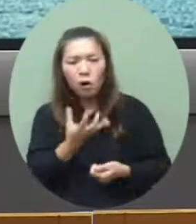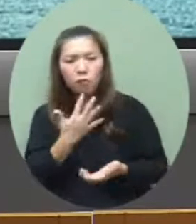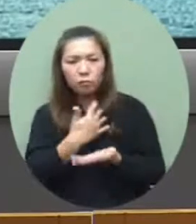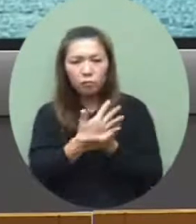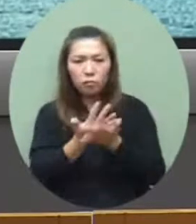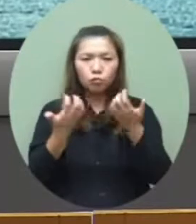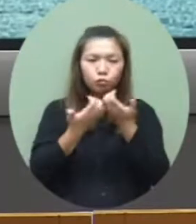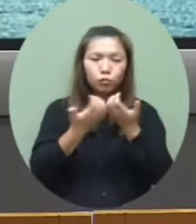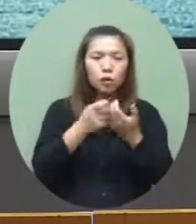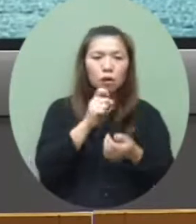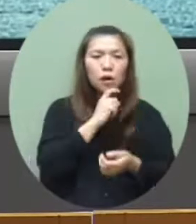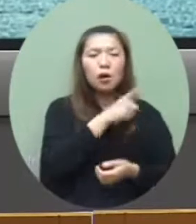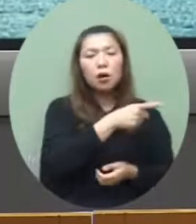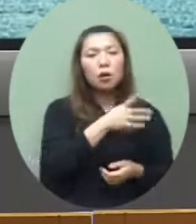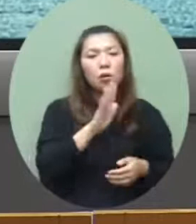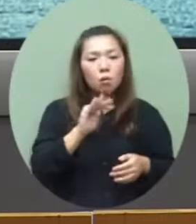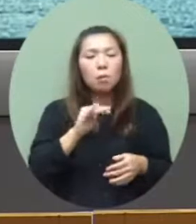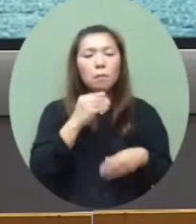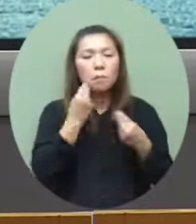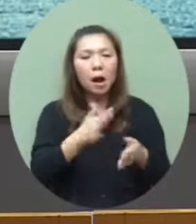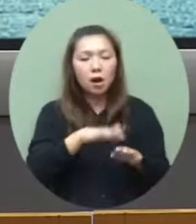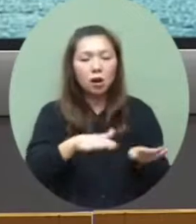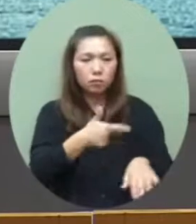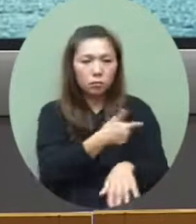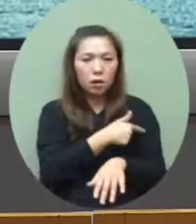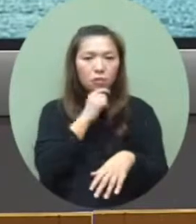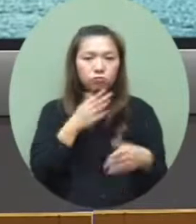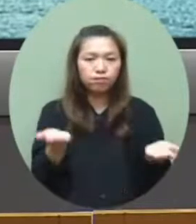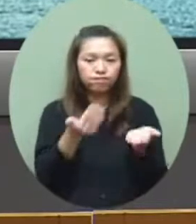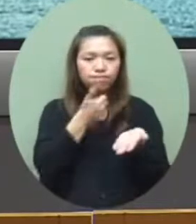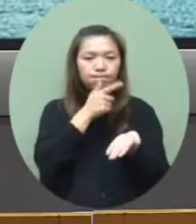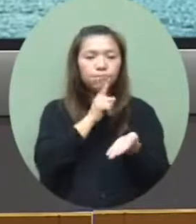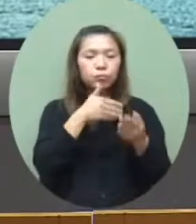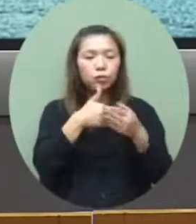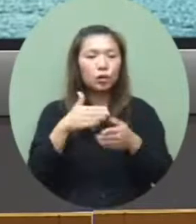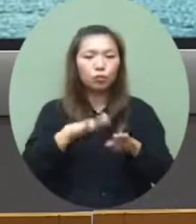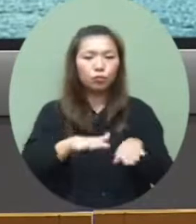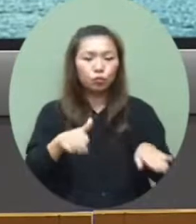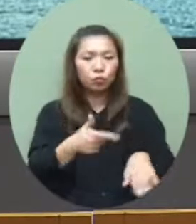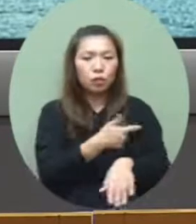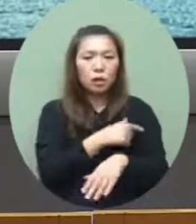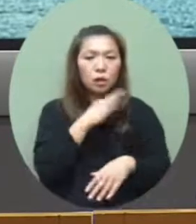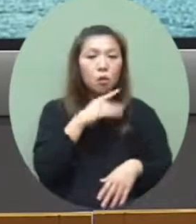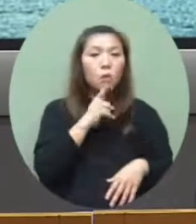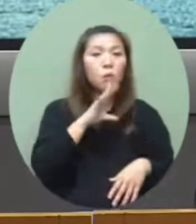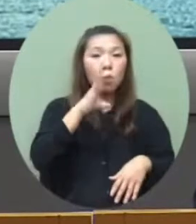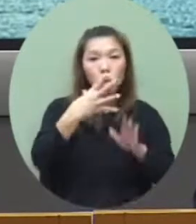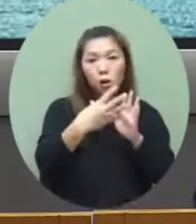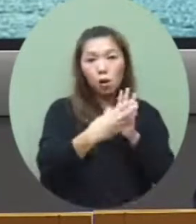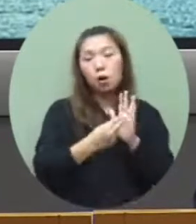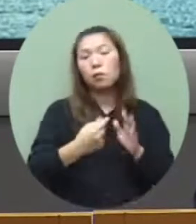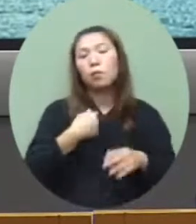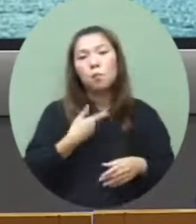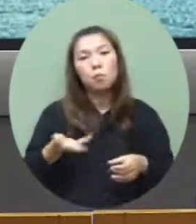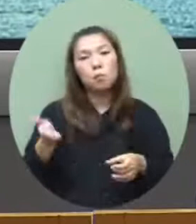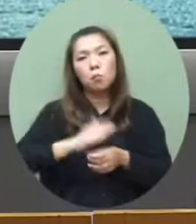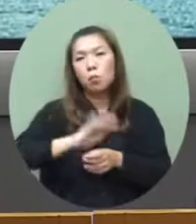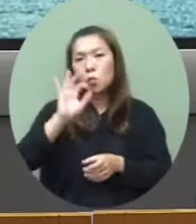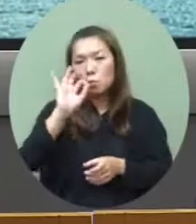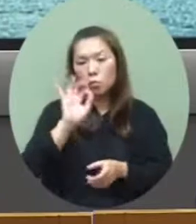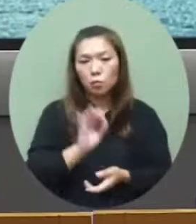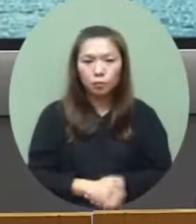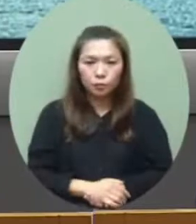only they consider safe that they would make this recommendation. As to the red and yellow code, I've